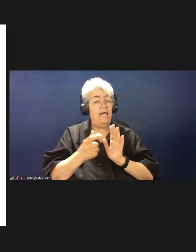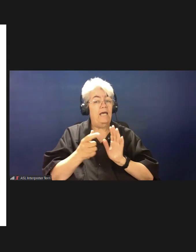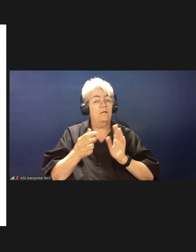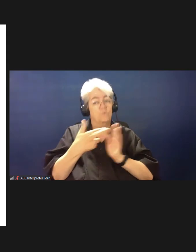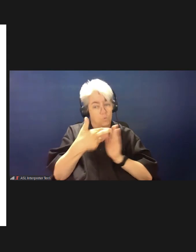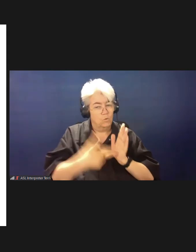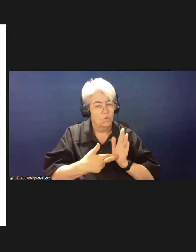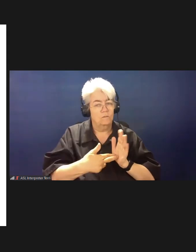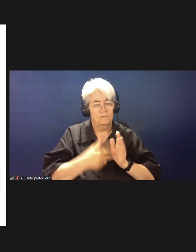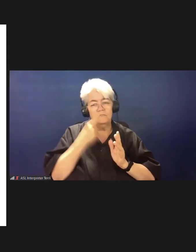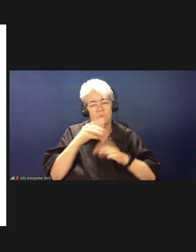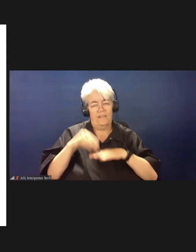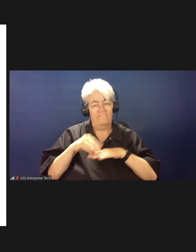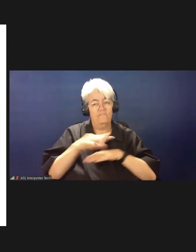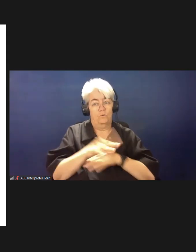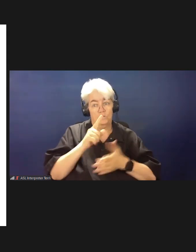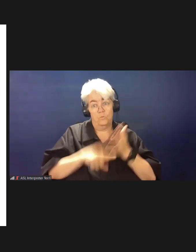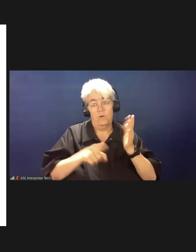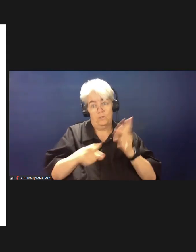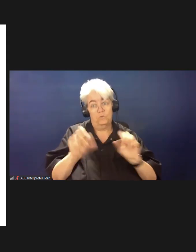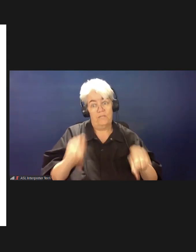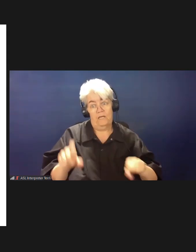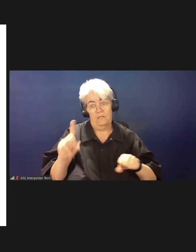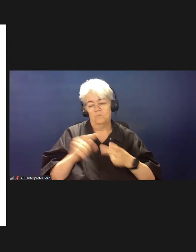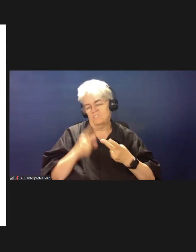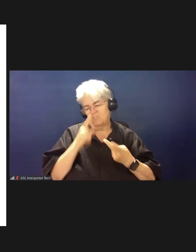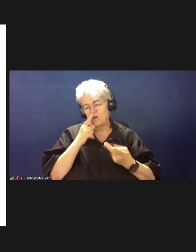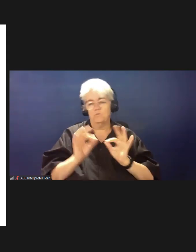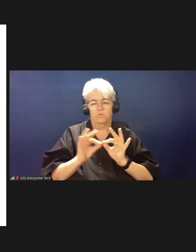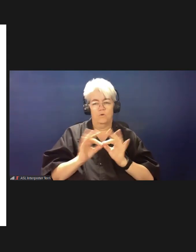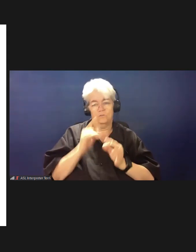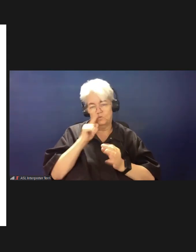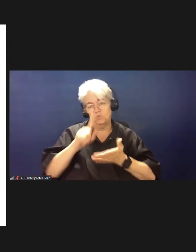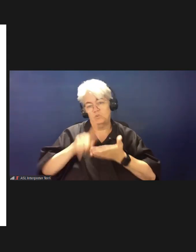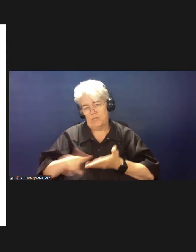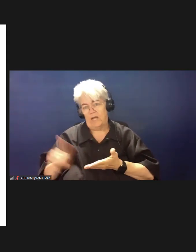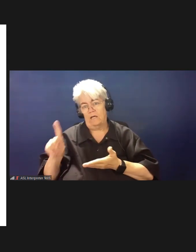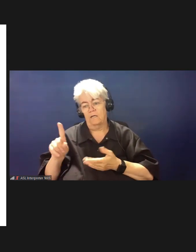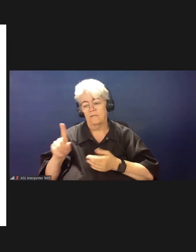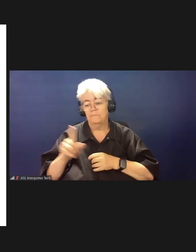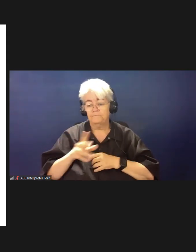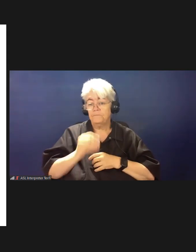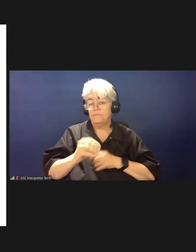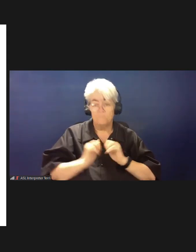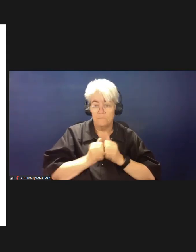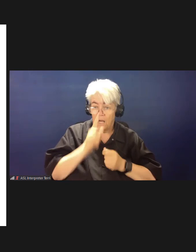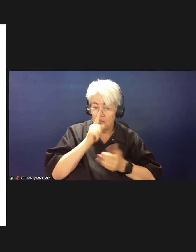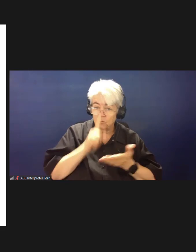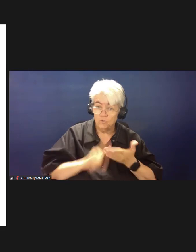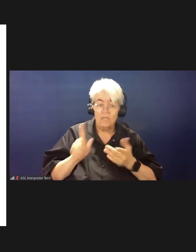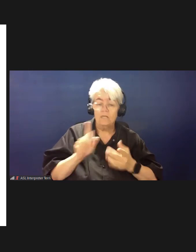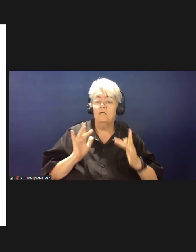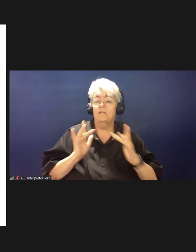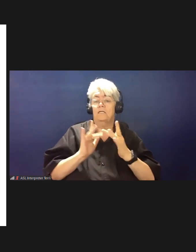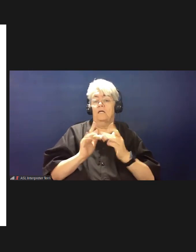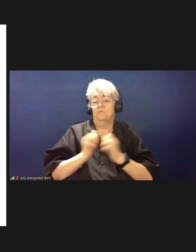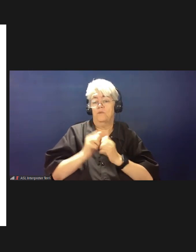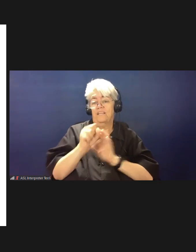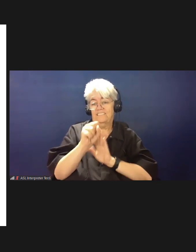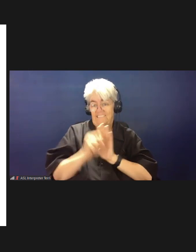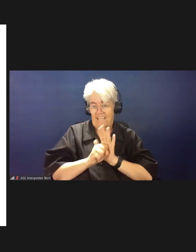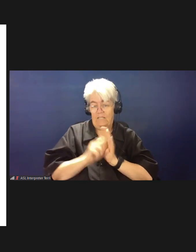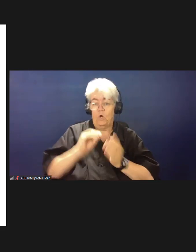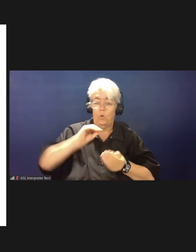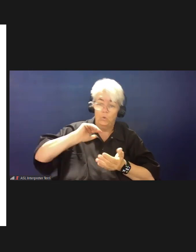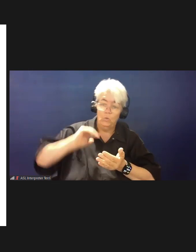always encourage you to check that out. A good way to do that is by connecting with your state newborn hearing